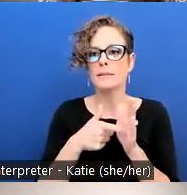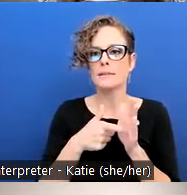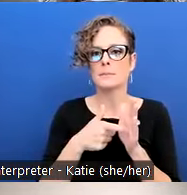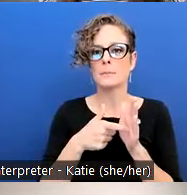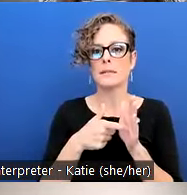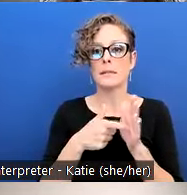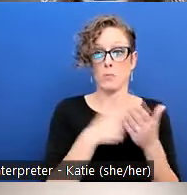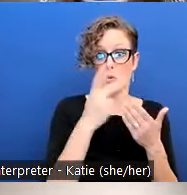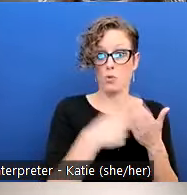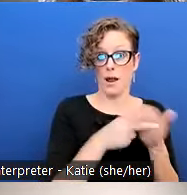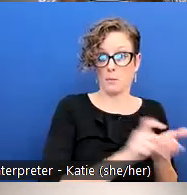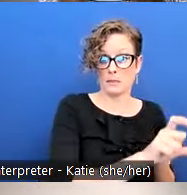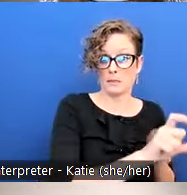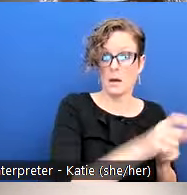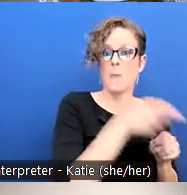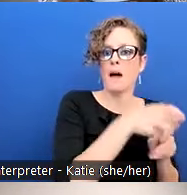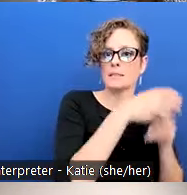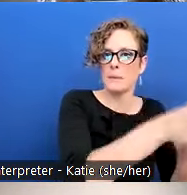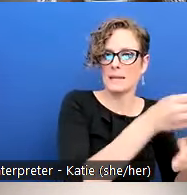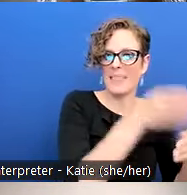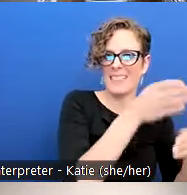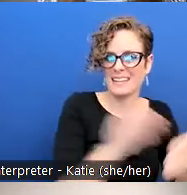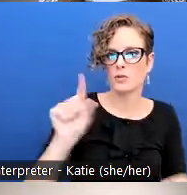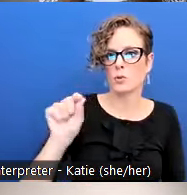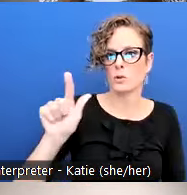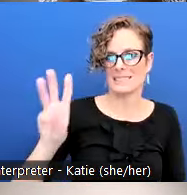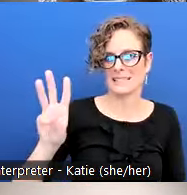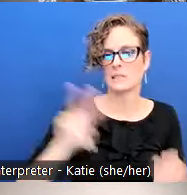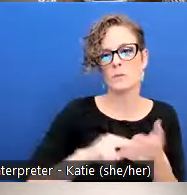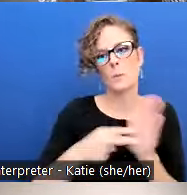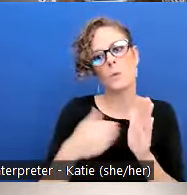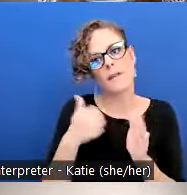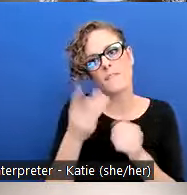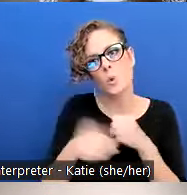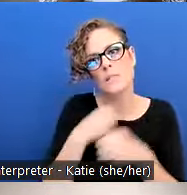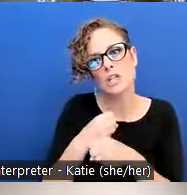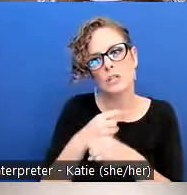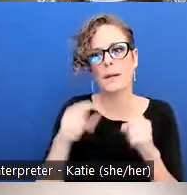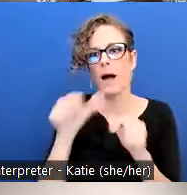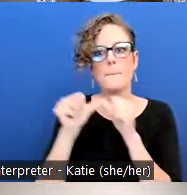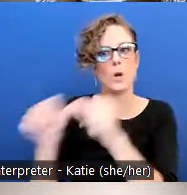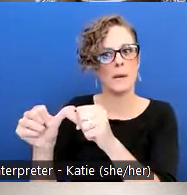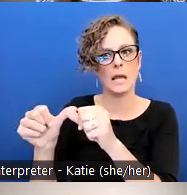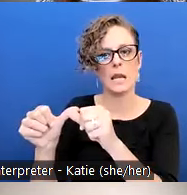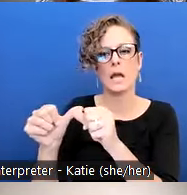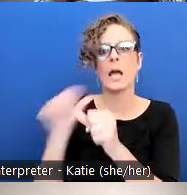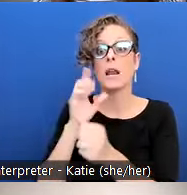of 2026. So it will last for a few years, but it's not a permanent ongoing source of